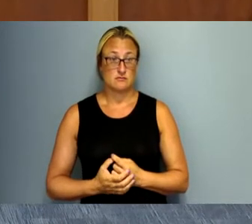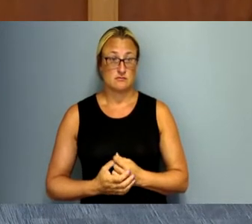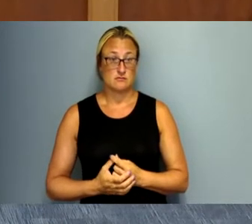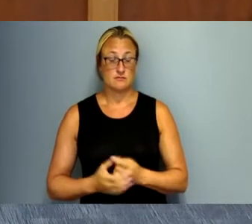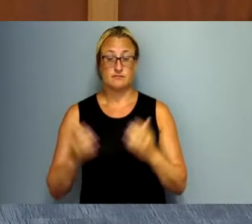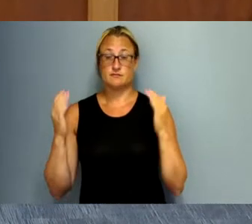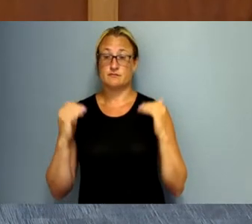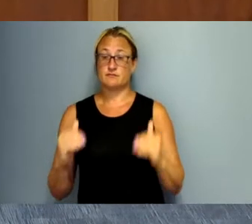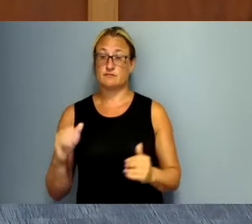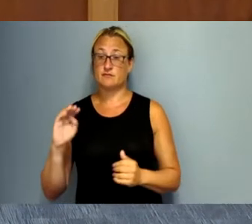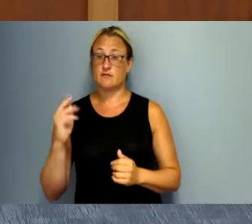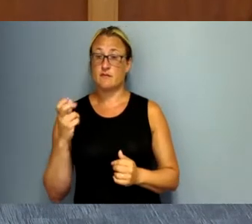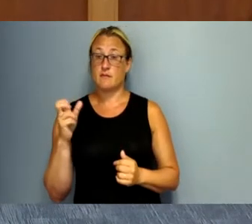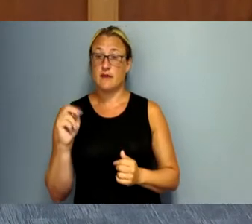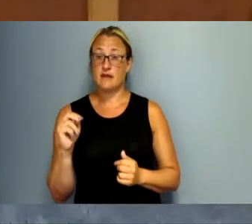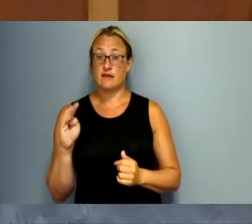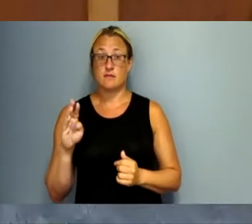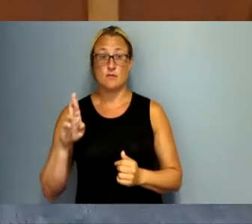Megan Brock.